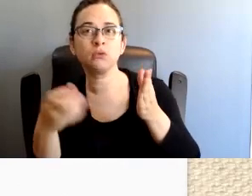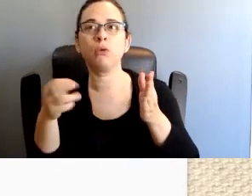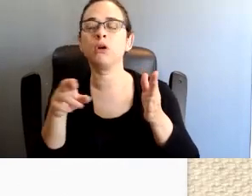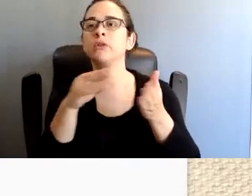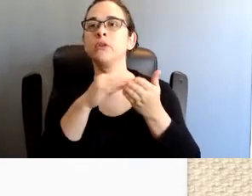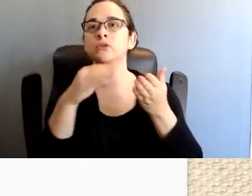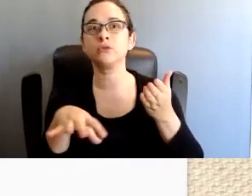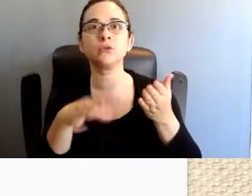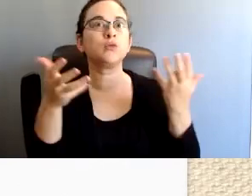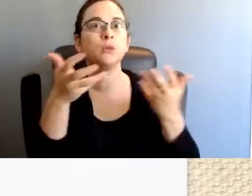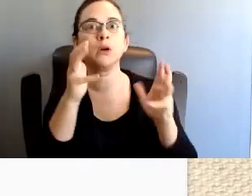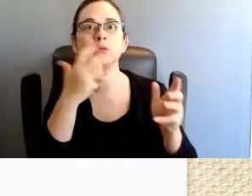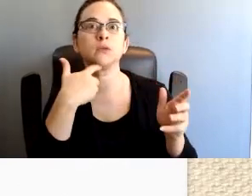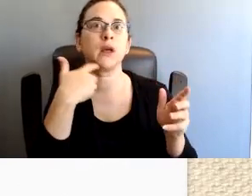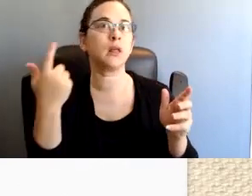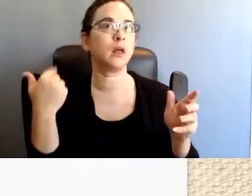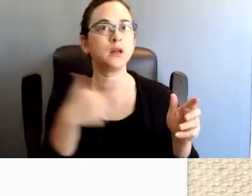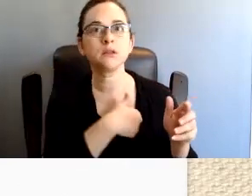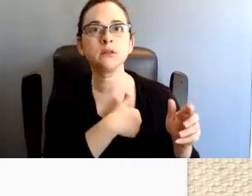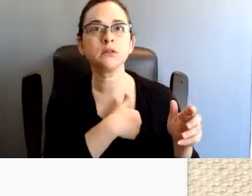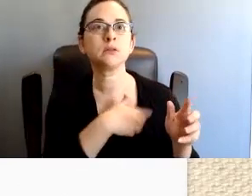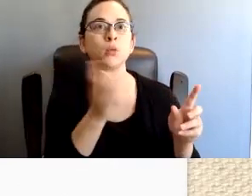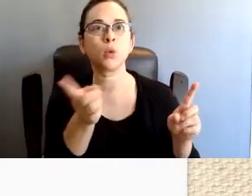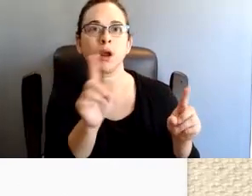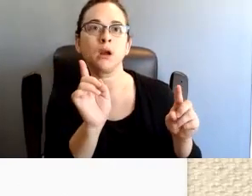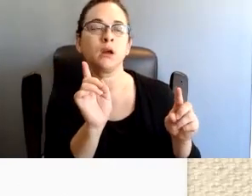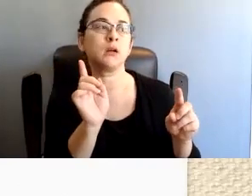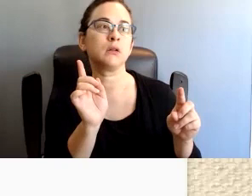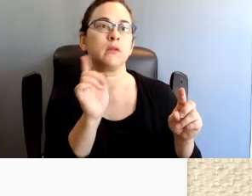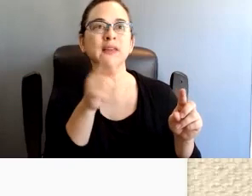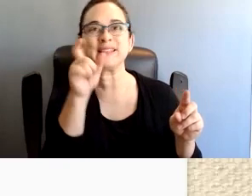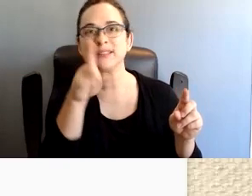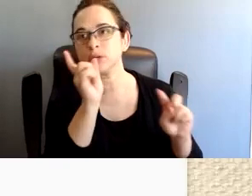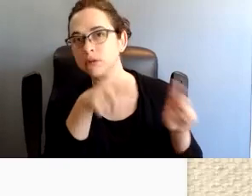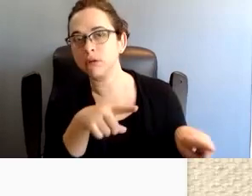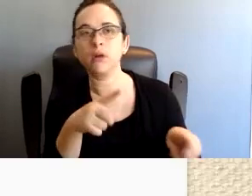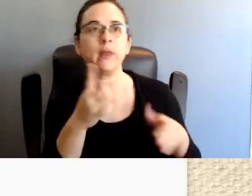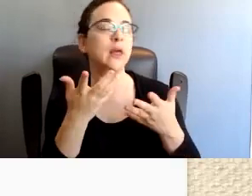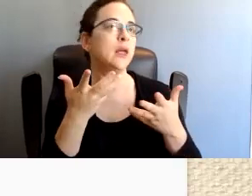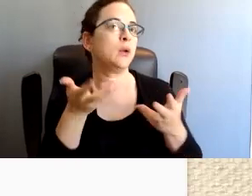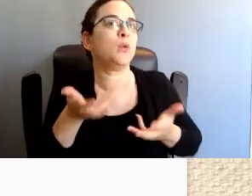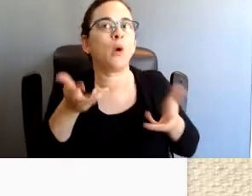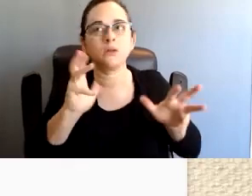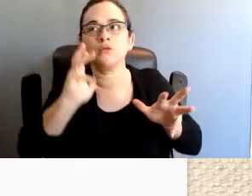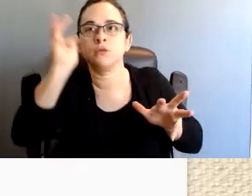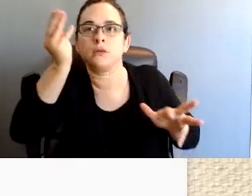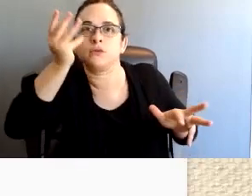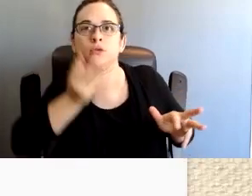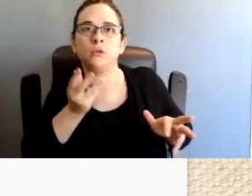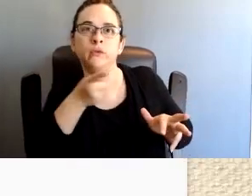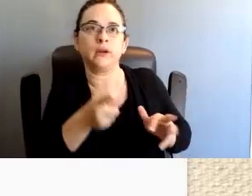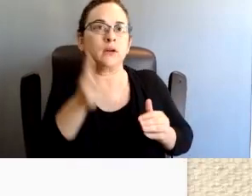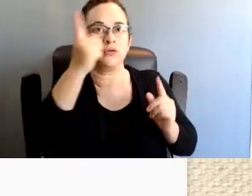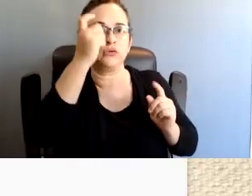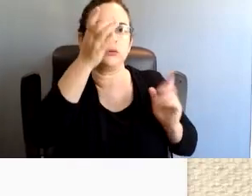what their backgrounds are. So I think the more that we just provide information as a general class, I think